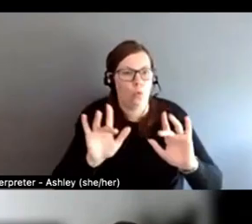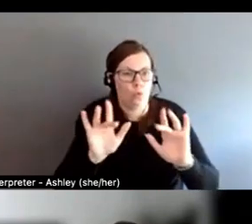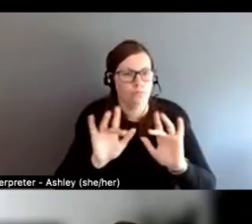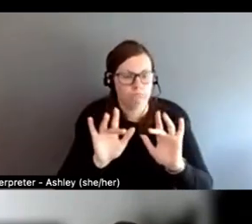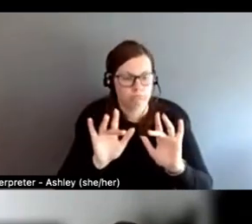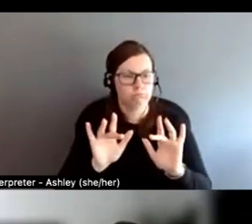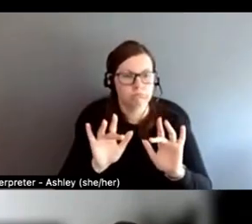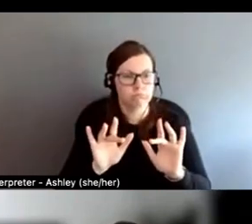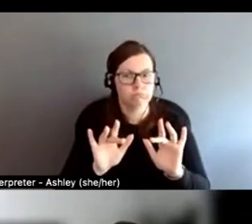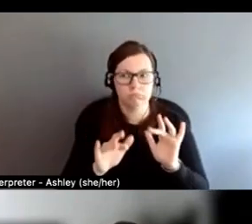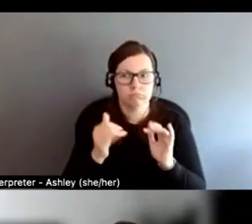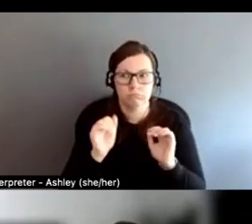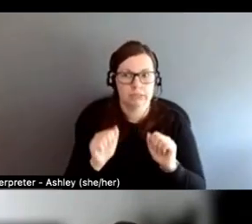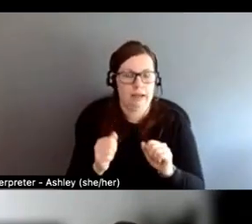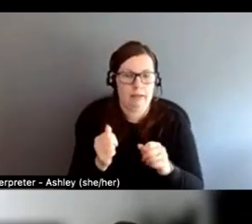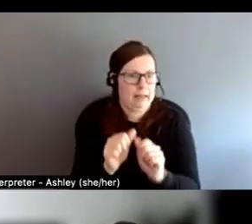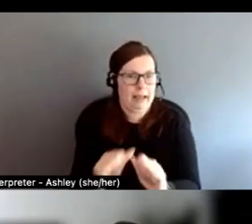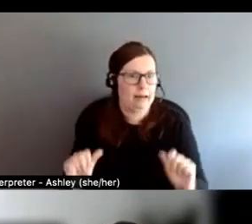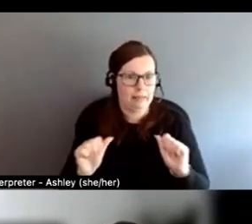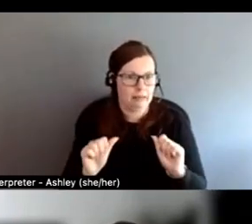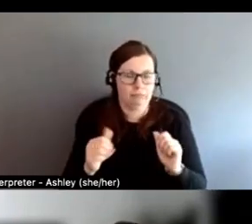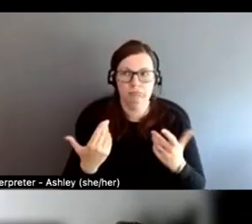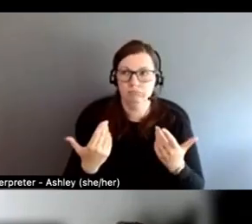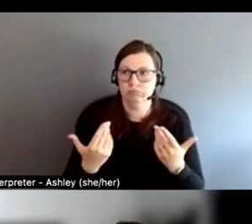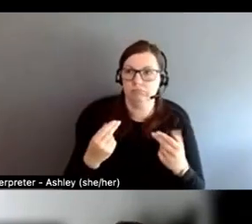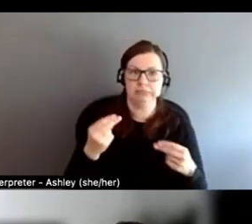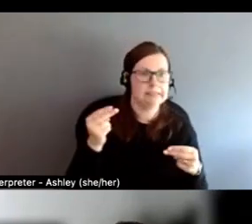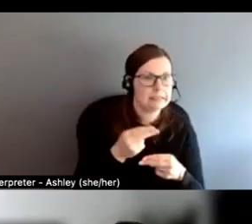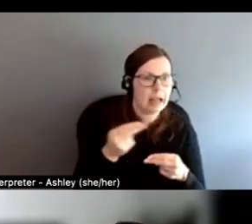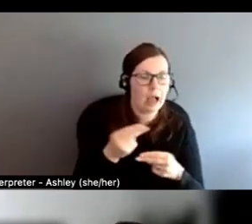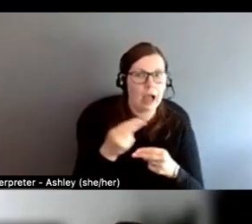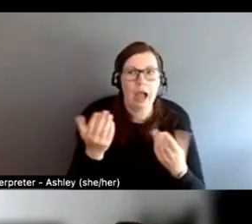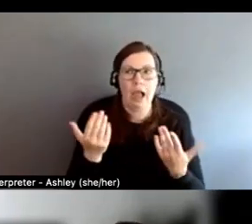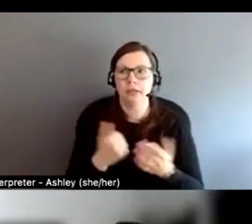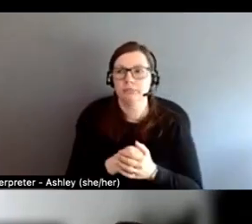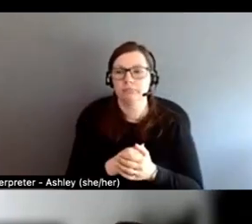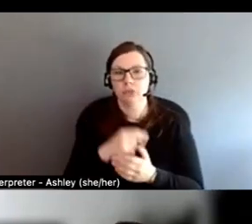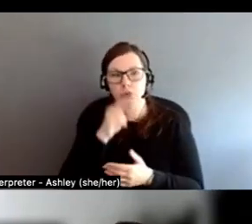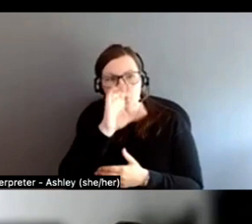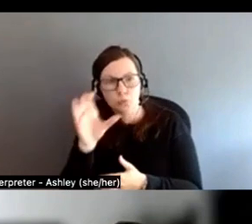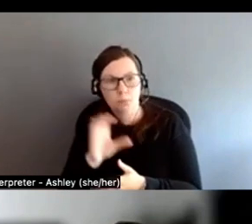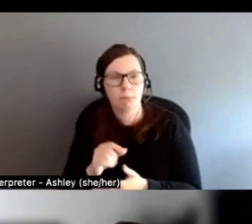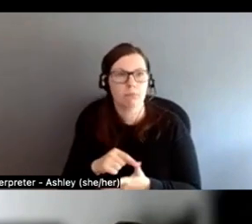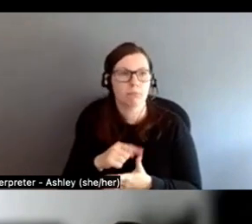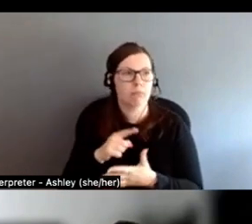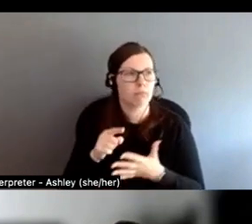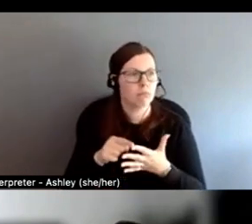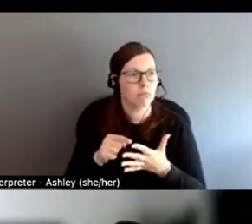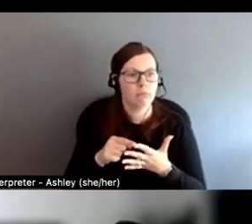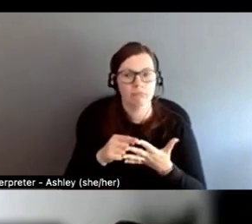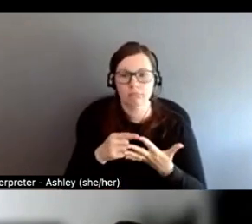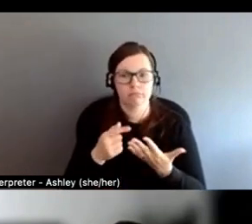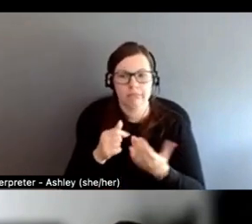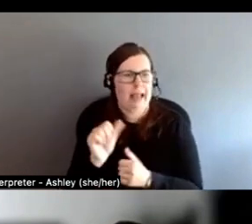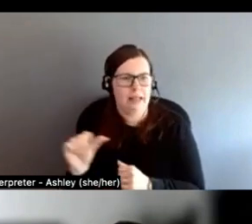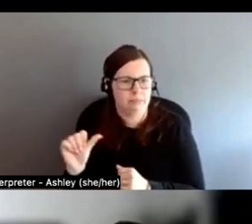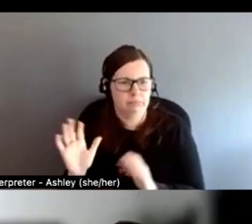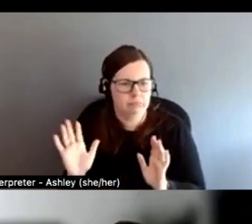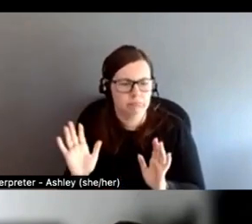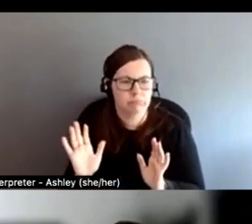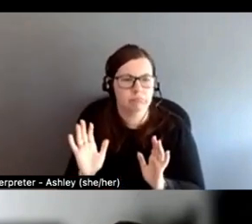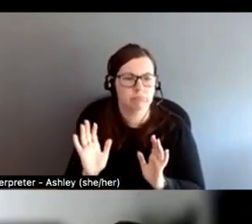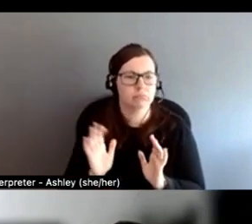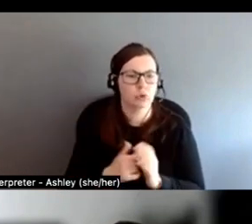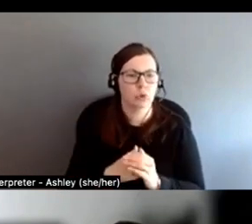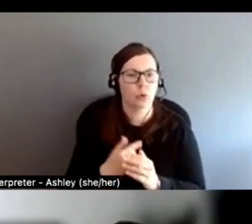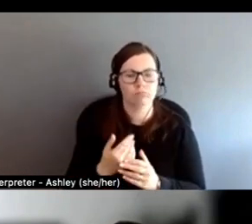like a presentation, PowerPoint, so you can present that and that will record your screen, and you can simply